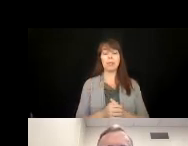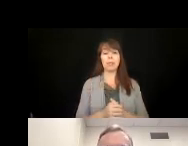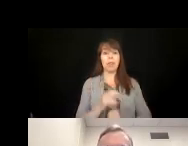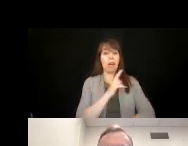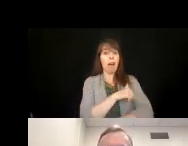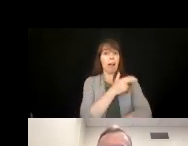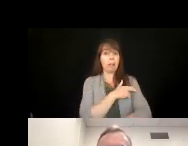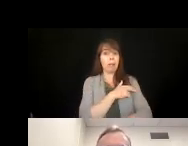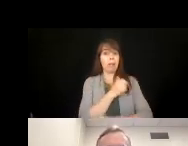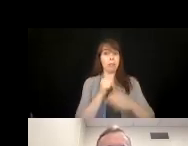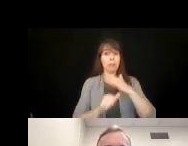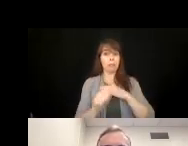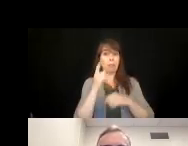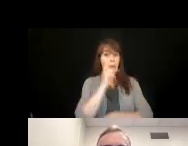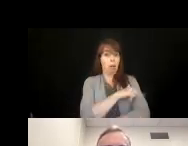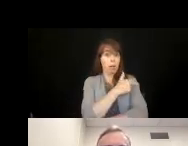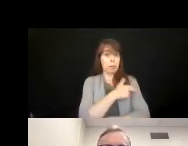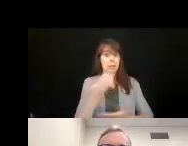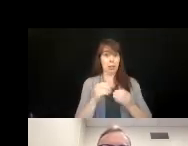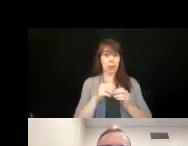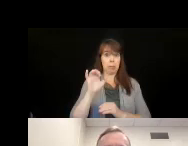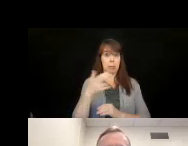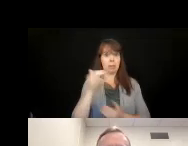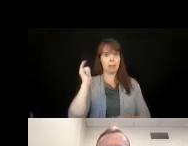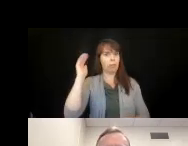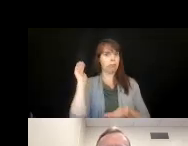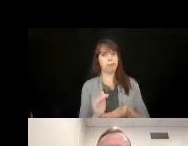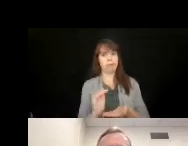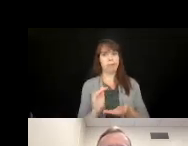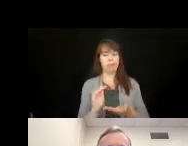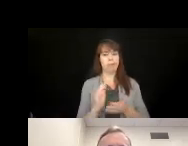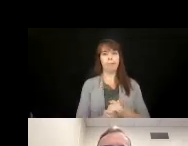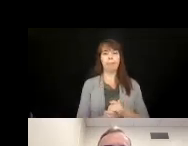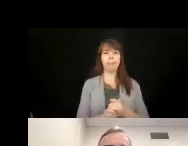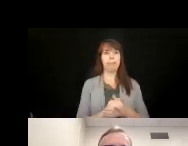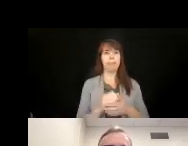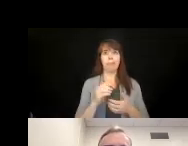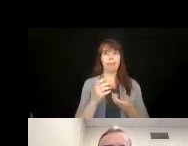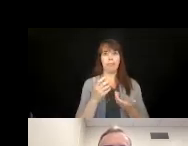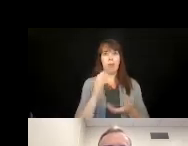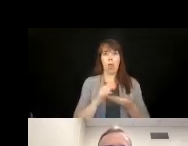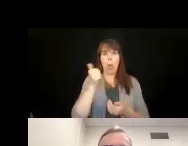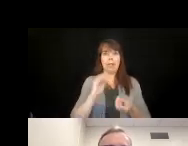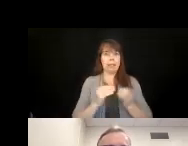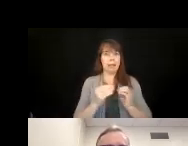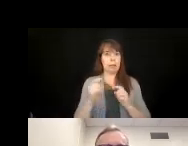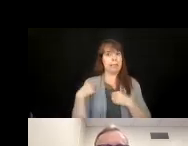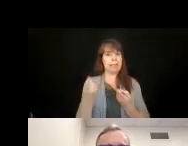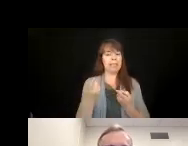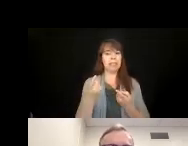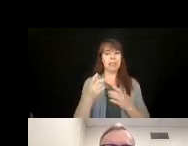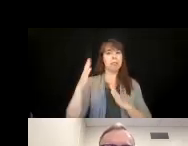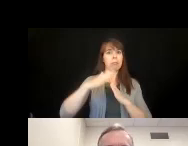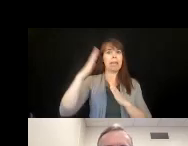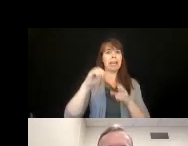Hospitalizations in the state of Michigan for patients with COVID are now lower than they have been since the lowest point during the nadir in February and